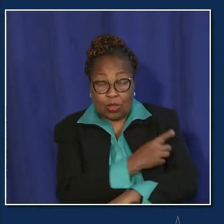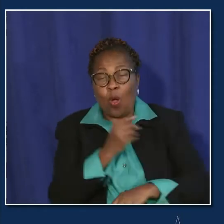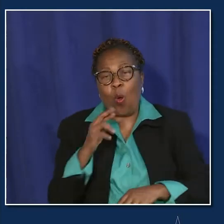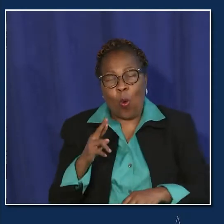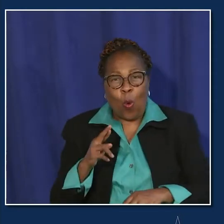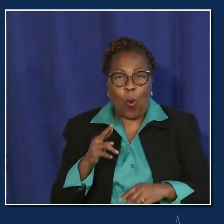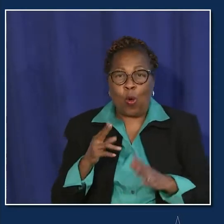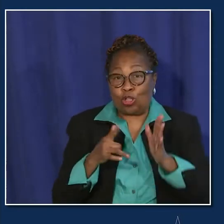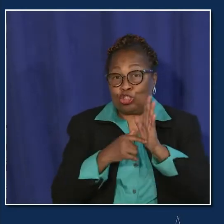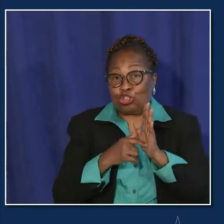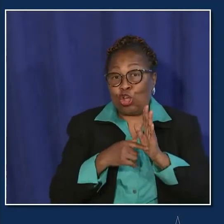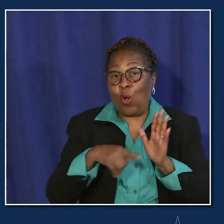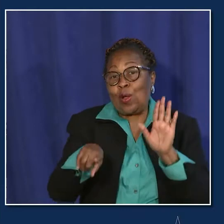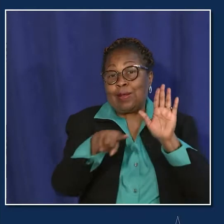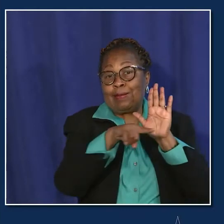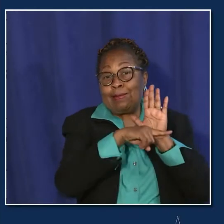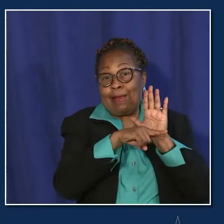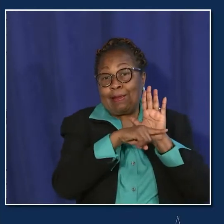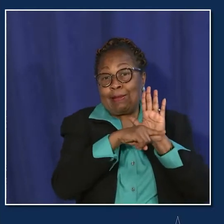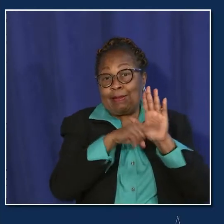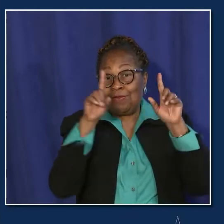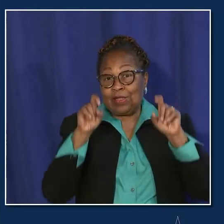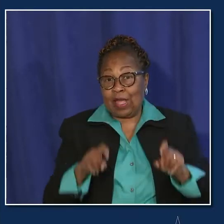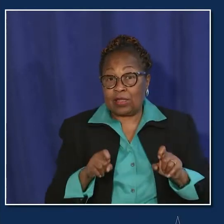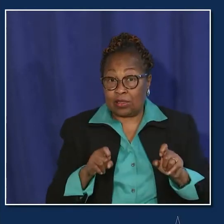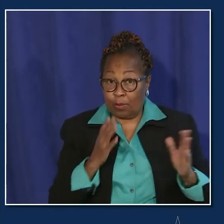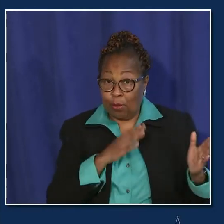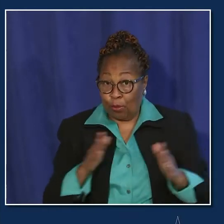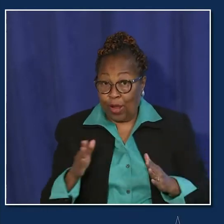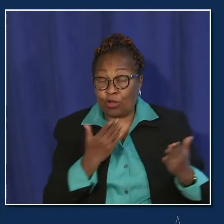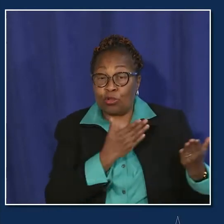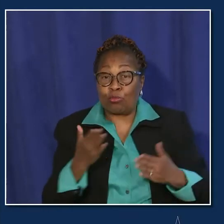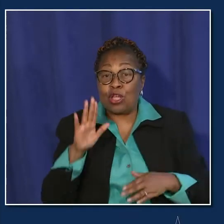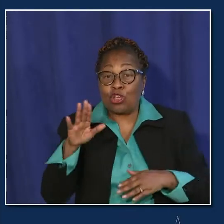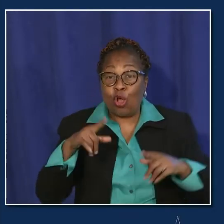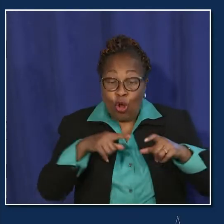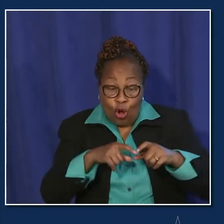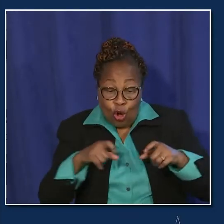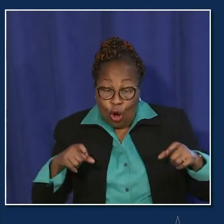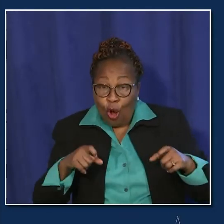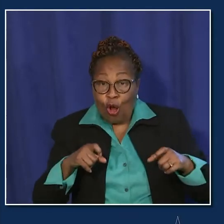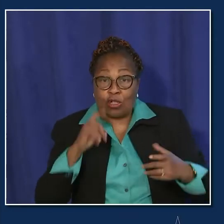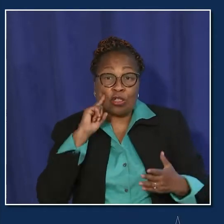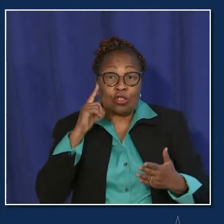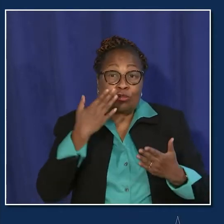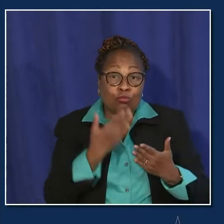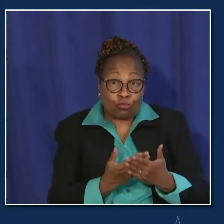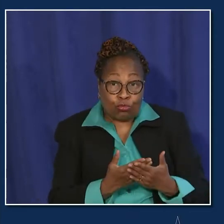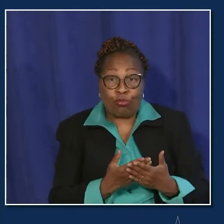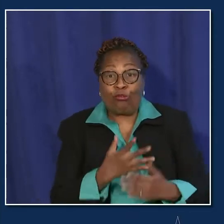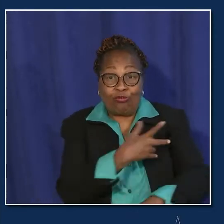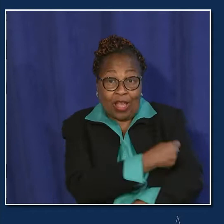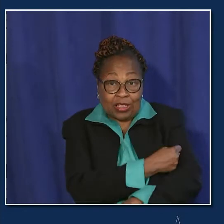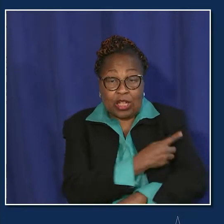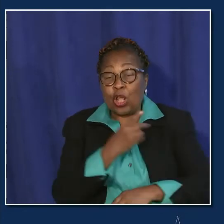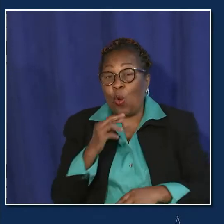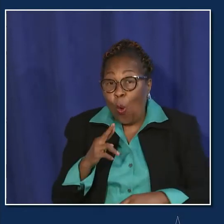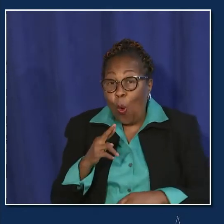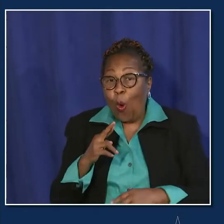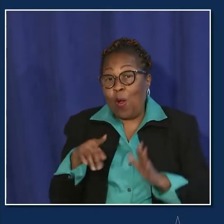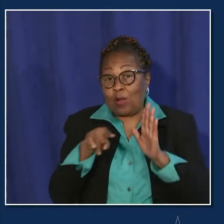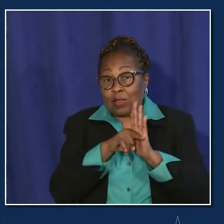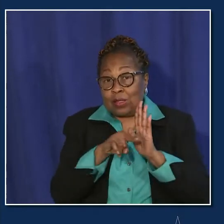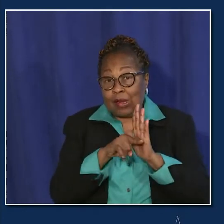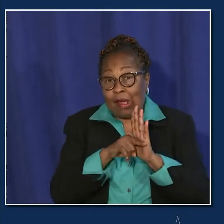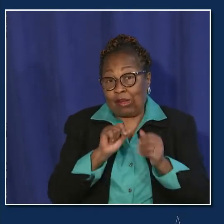minimum show a negative test. So be prepared to bring your vaccine card or bring proof of a negative COVID-19